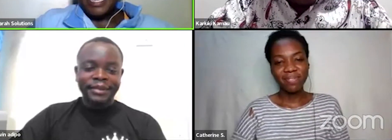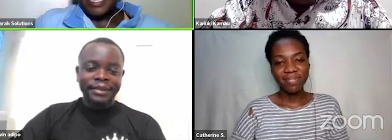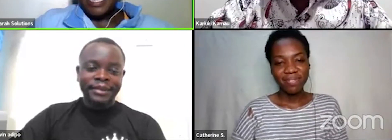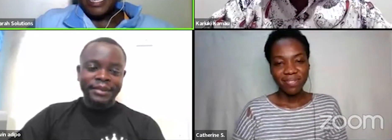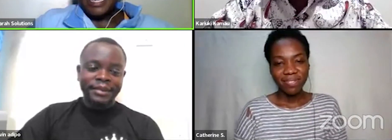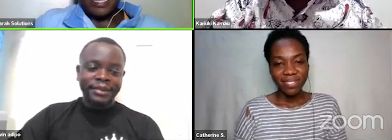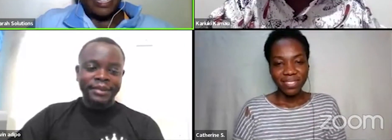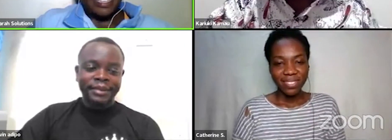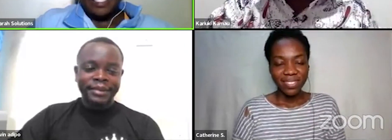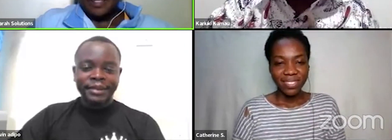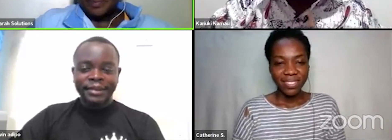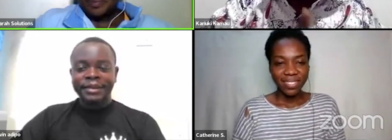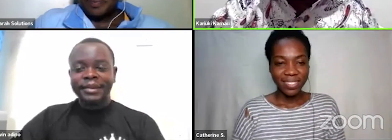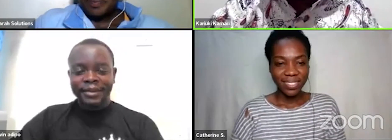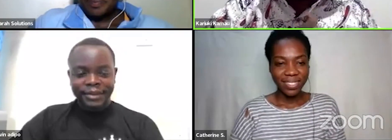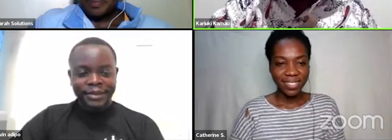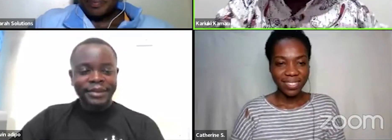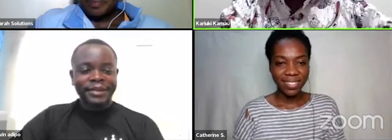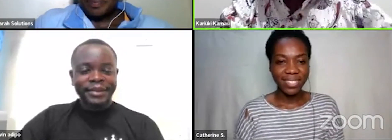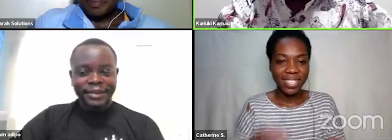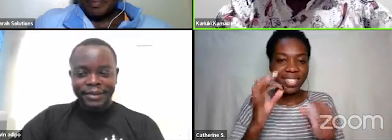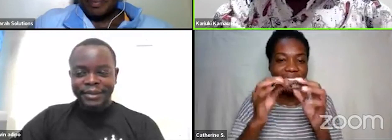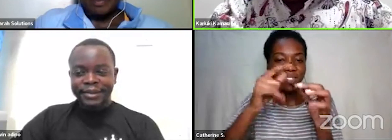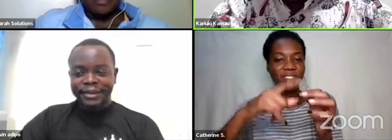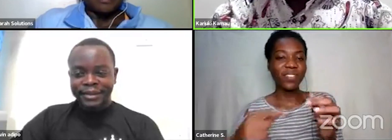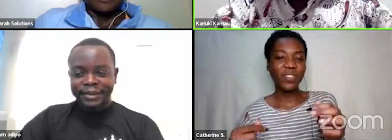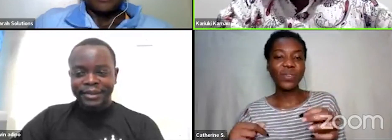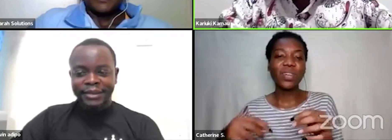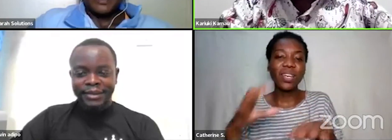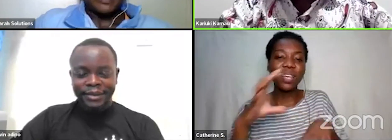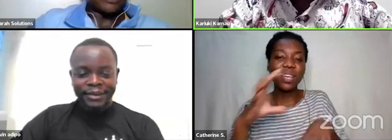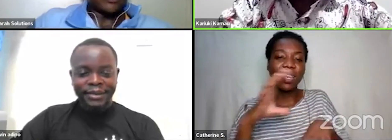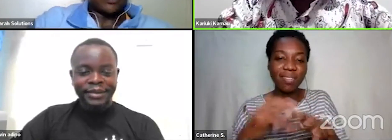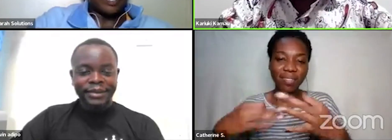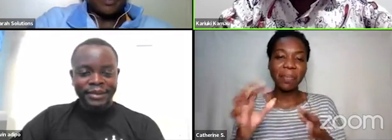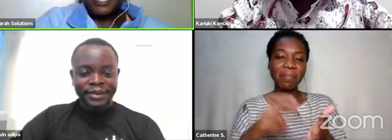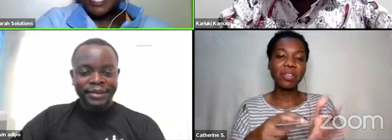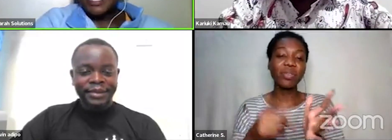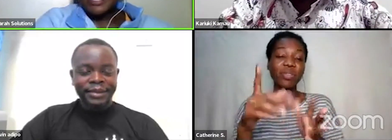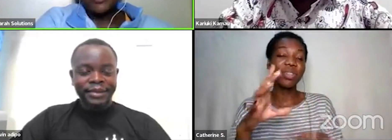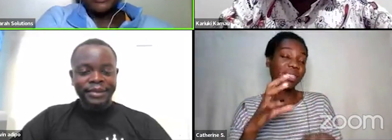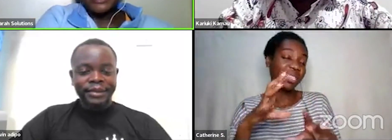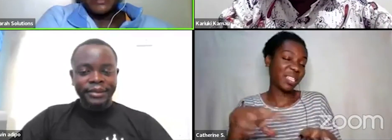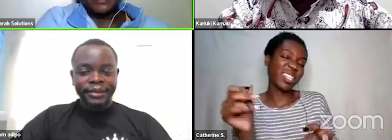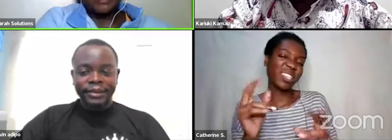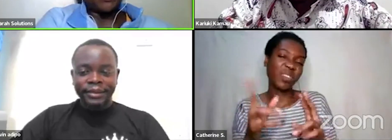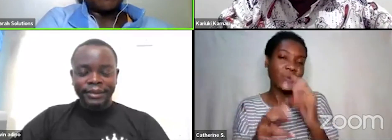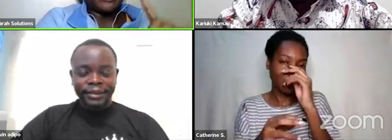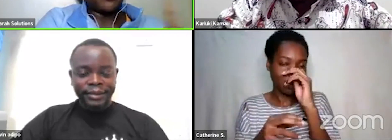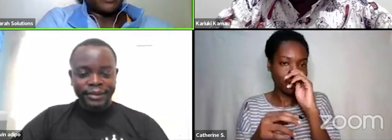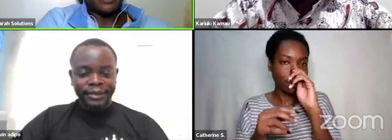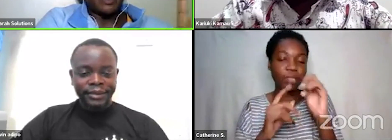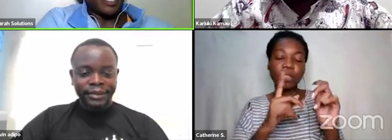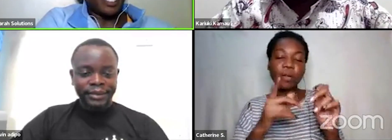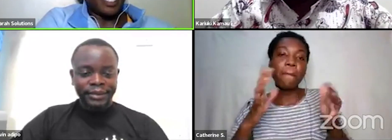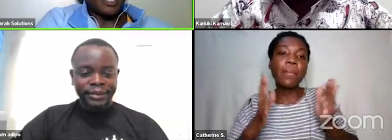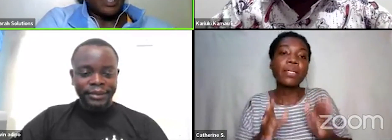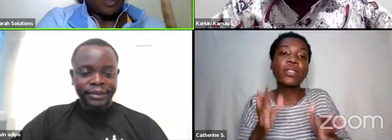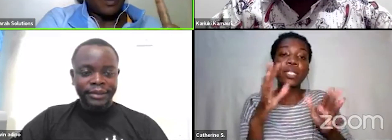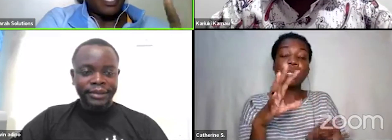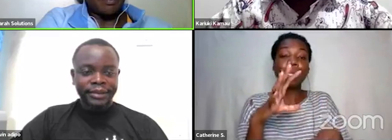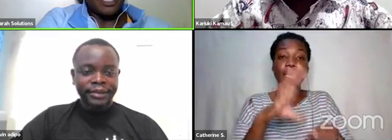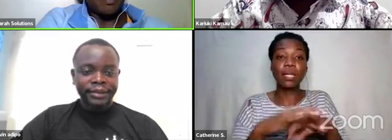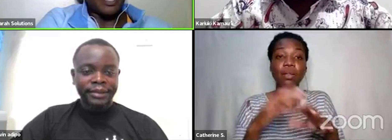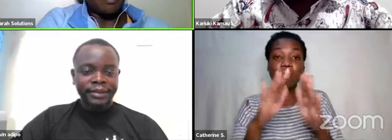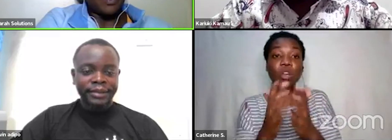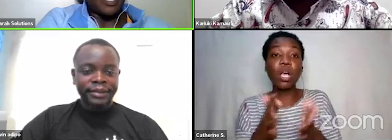Anything that it doesn't cost you, you take it for granted. Yes, so somebody is asking, how can they get the book? By the way, next